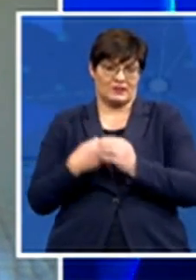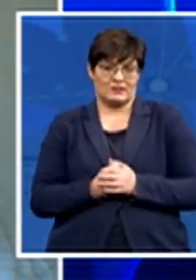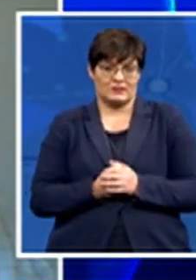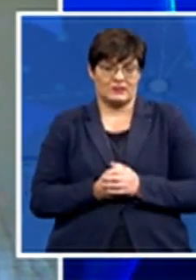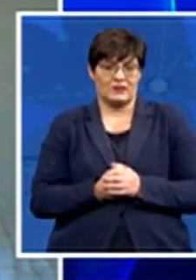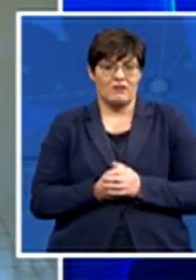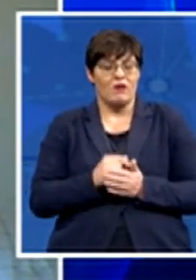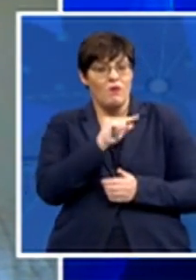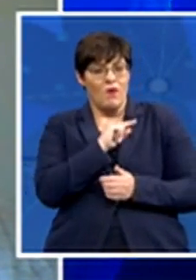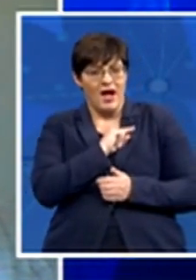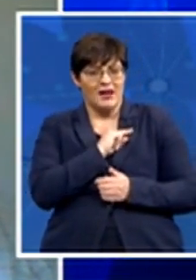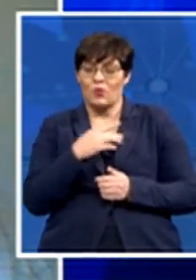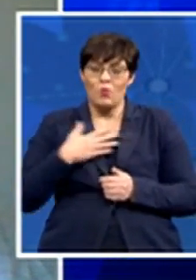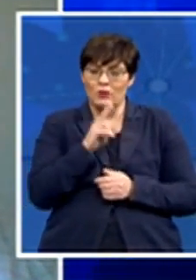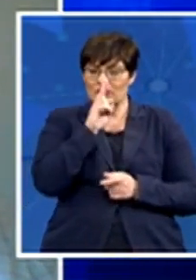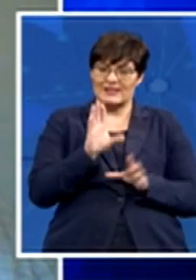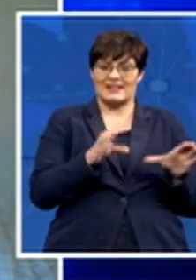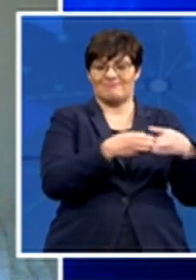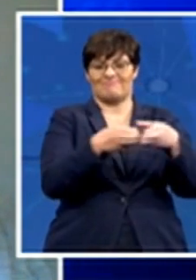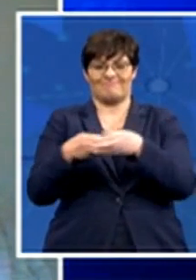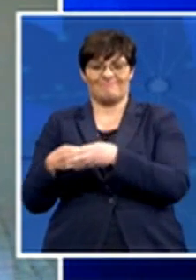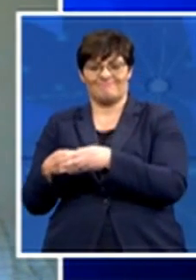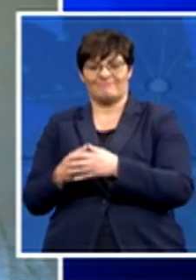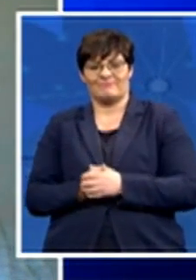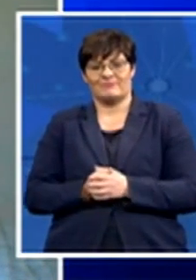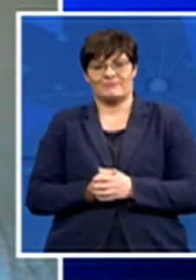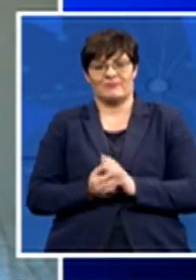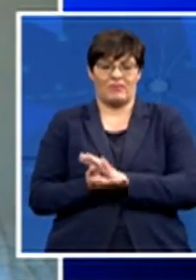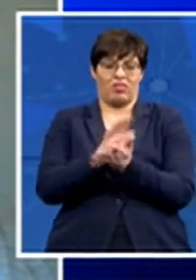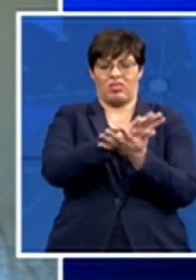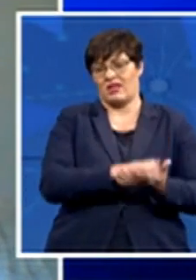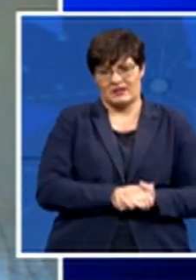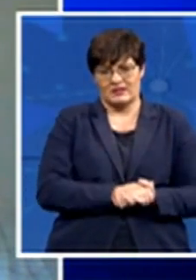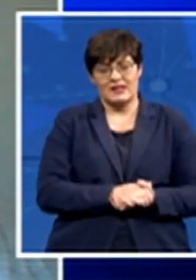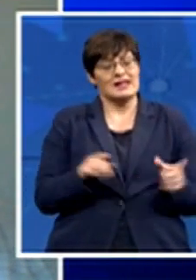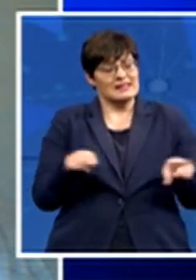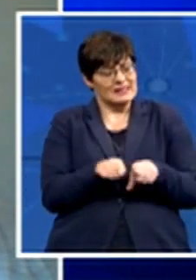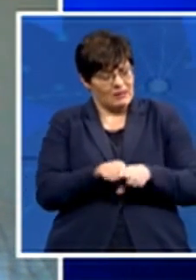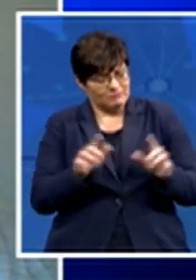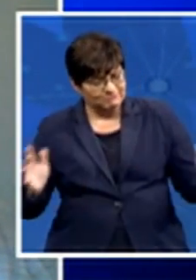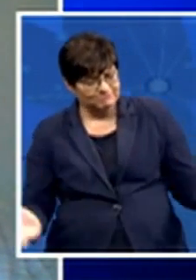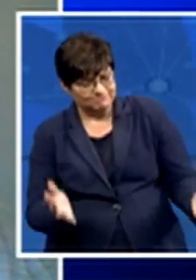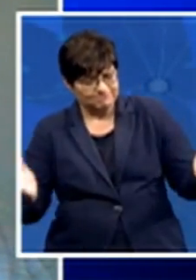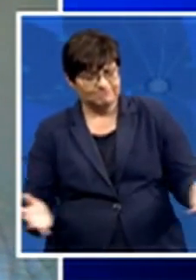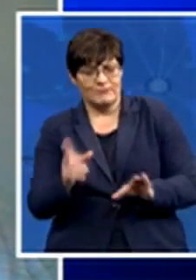been shut out again. At the same time, we encourage South Africans to make